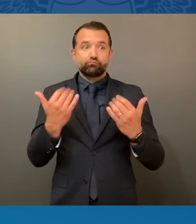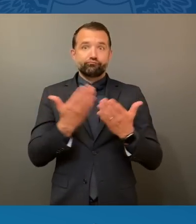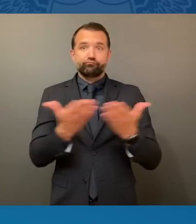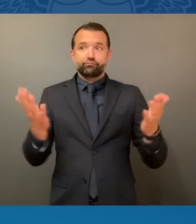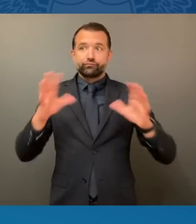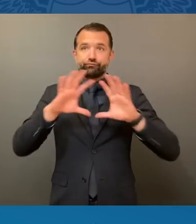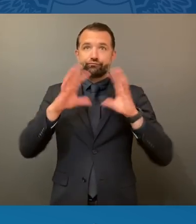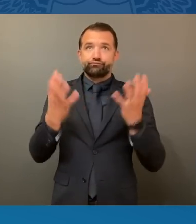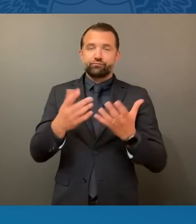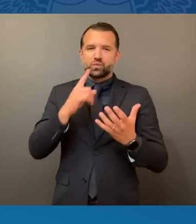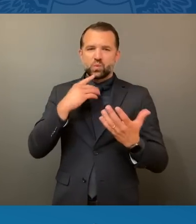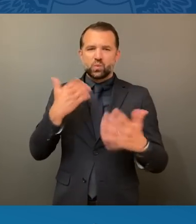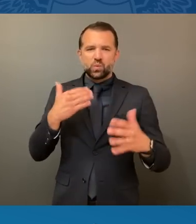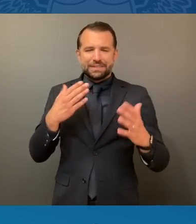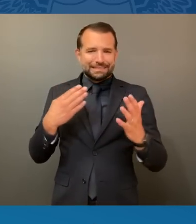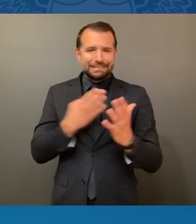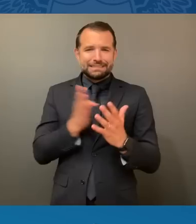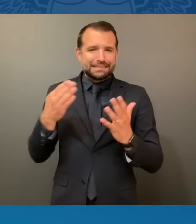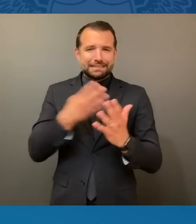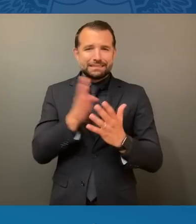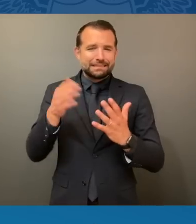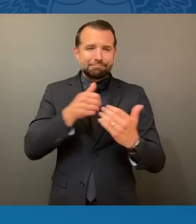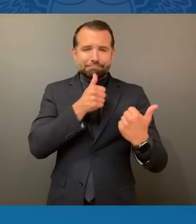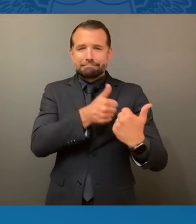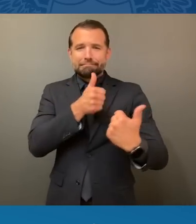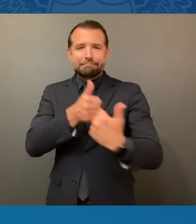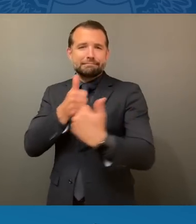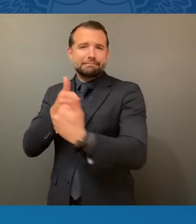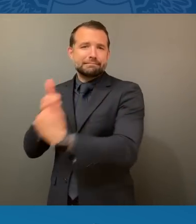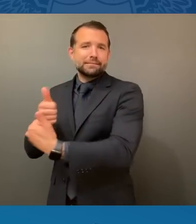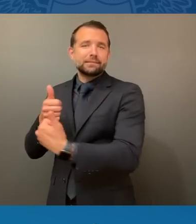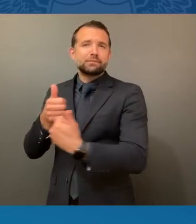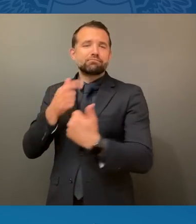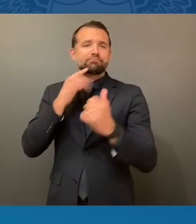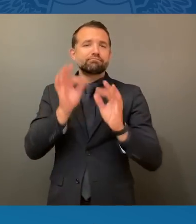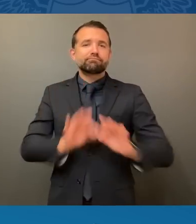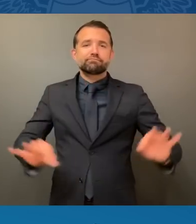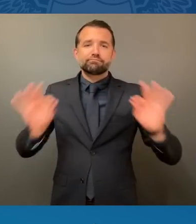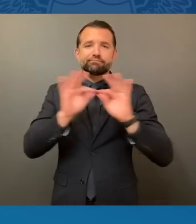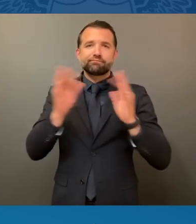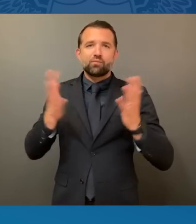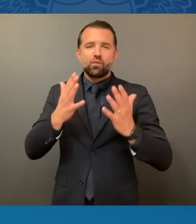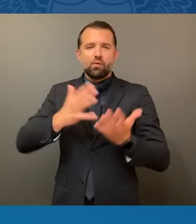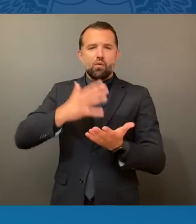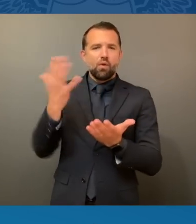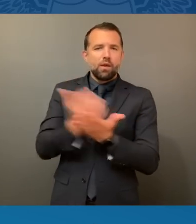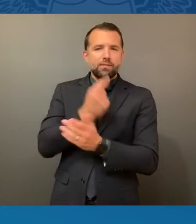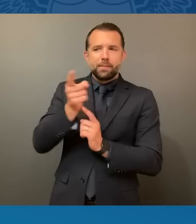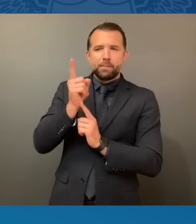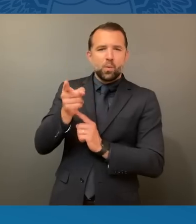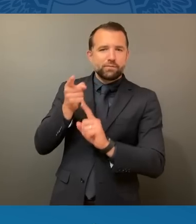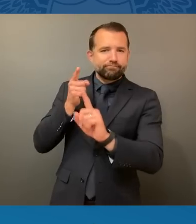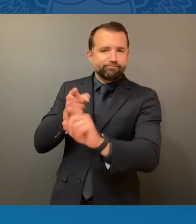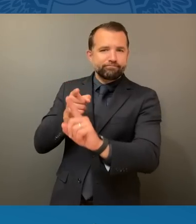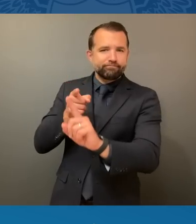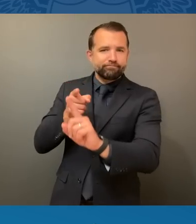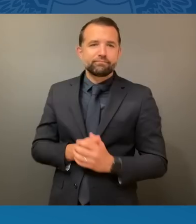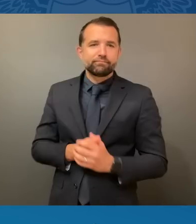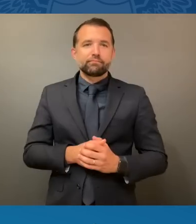But I choose to look at the opportunity, not at the challenge, the opportunity. And